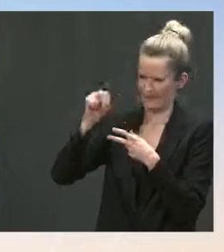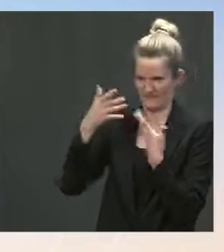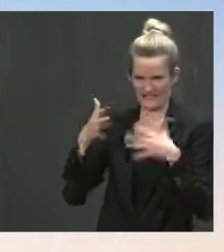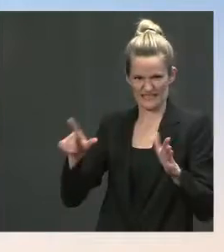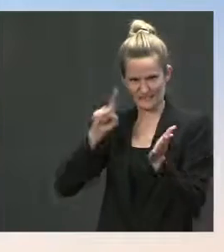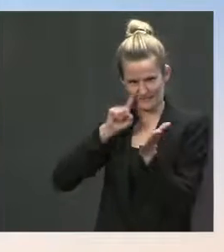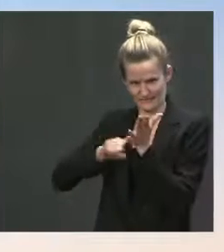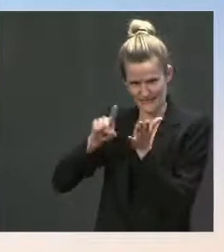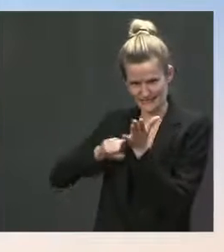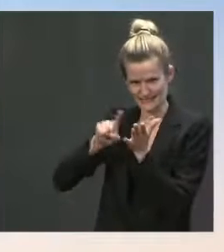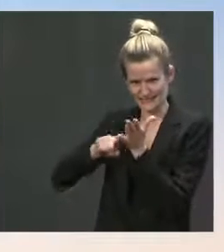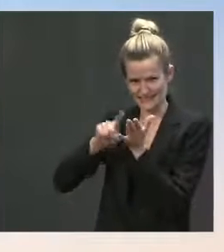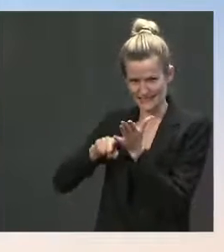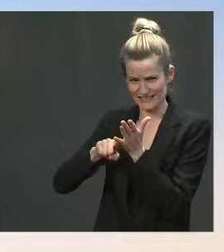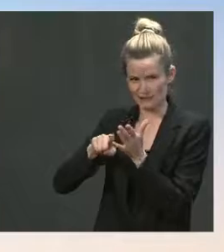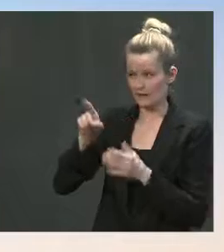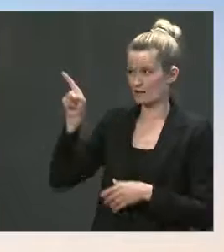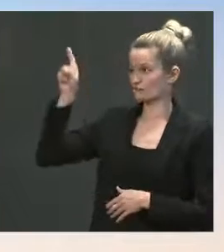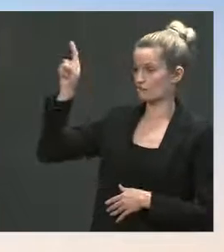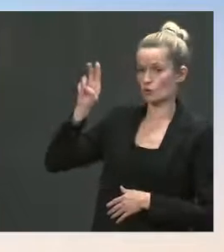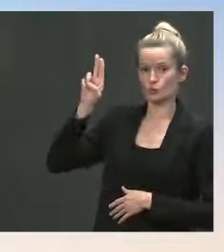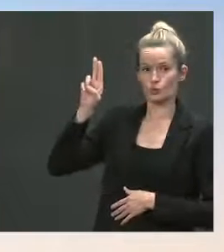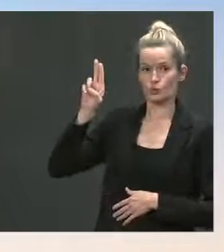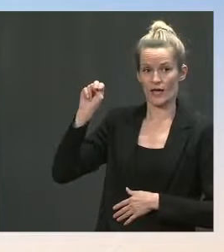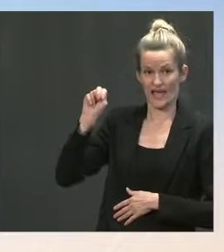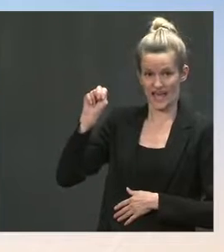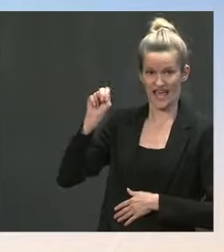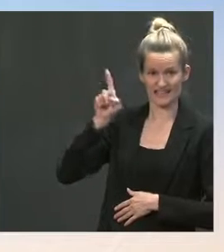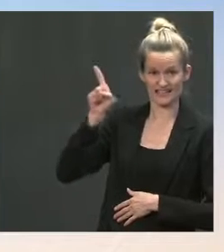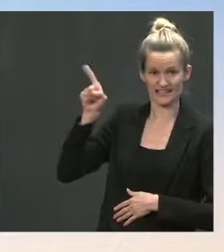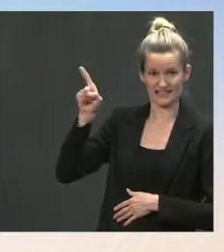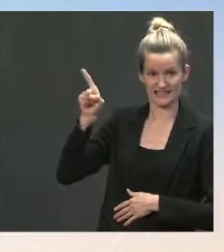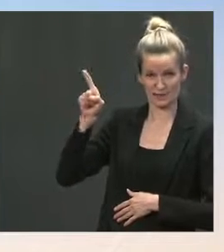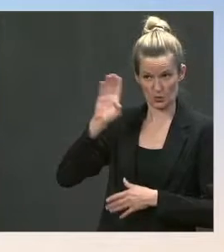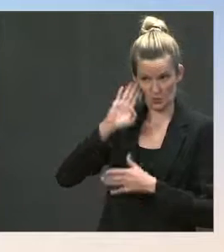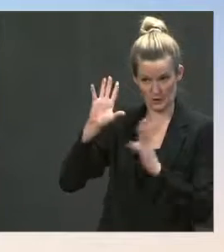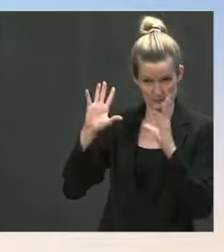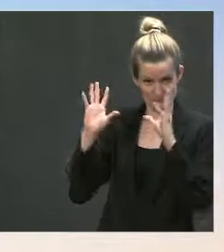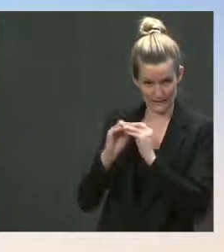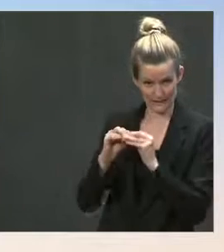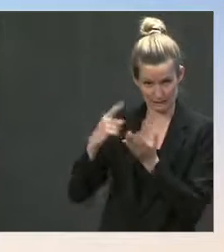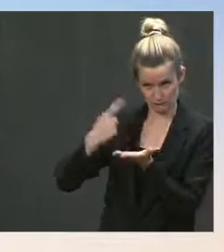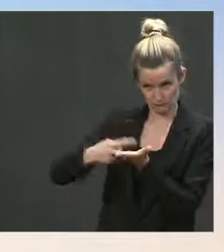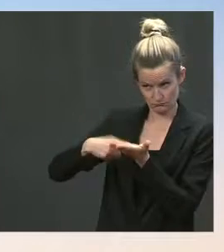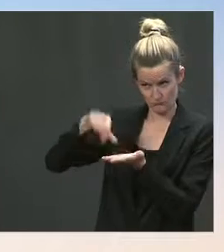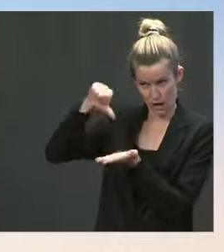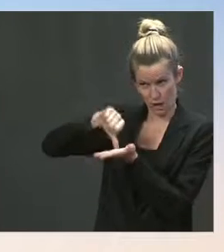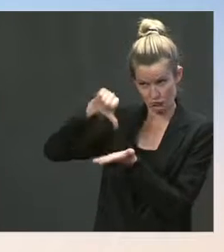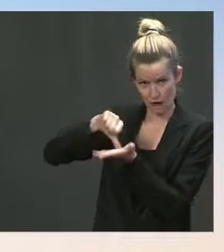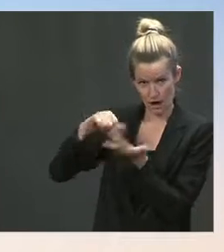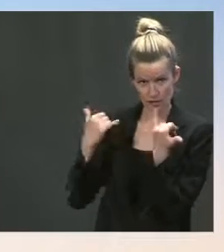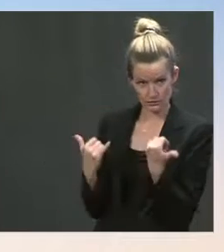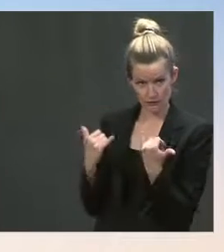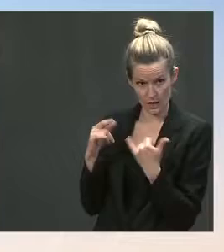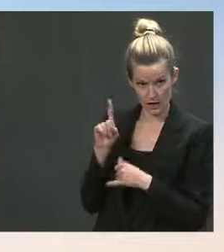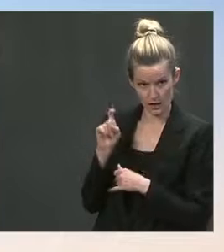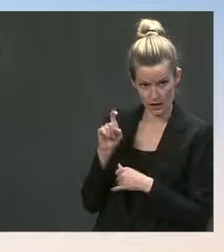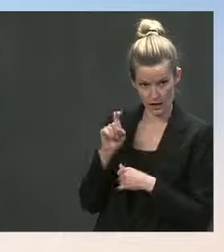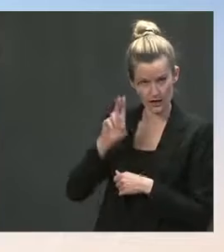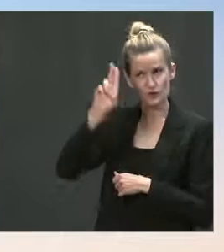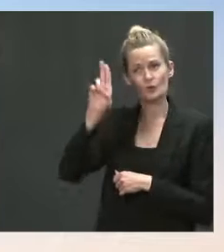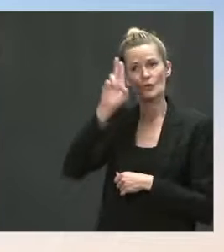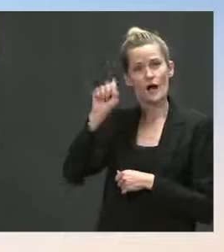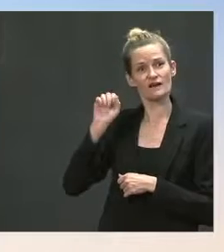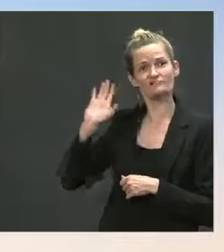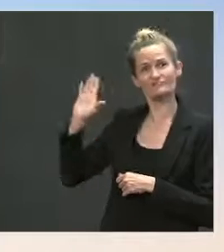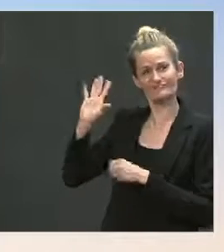a UN Security Council meeting on this today. What is the U.S. position, and what steps are you willing to take to hold Iran accountable? And then I